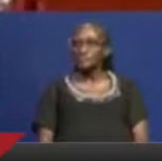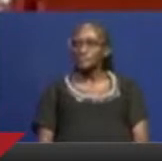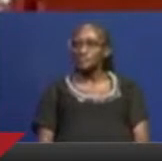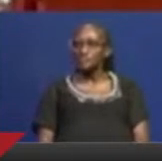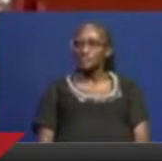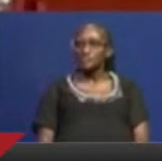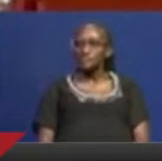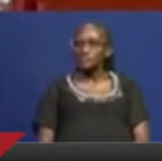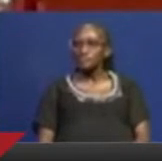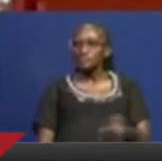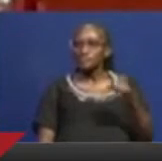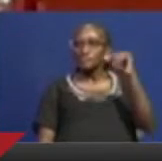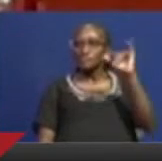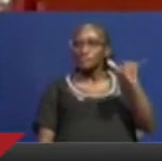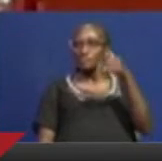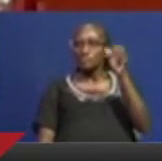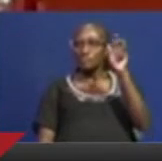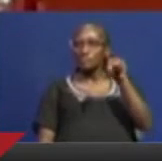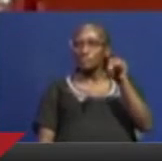Kiambu John Machua.